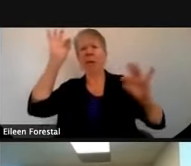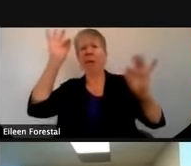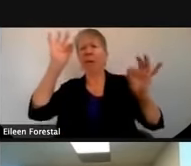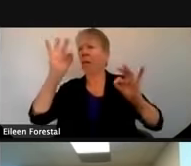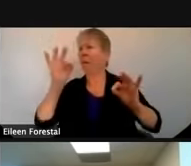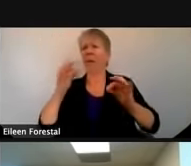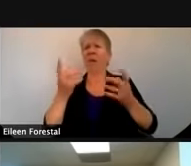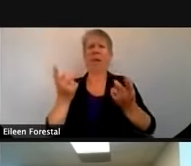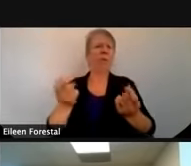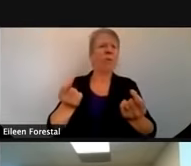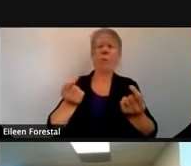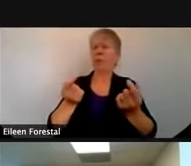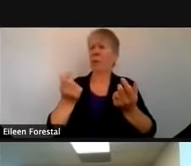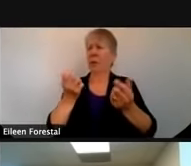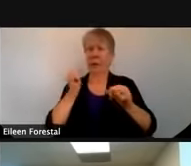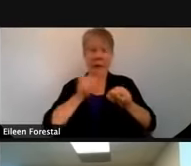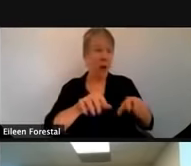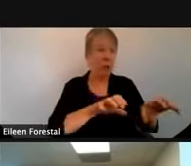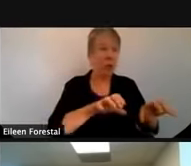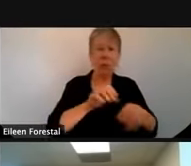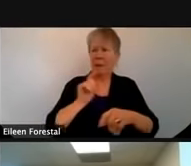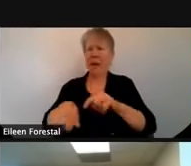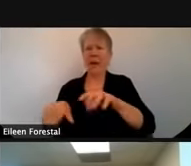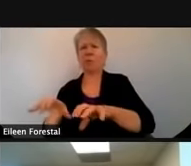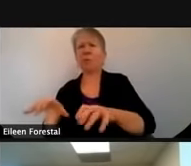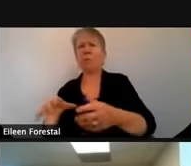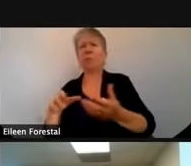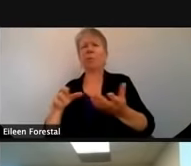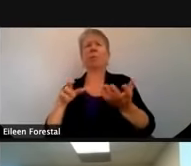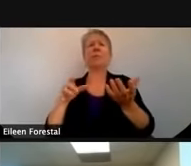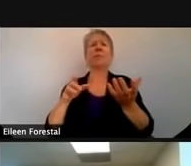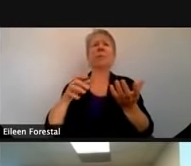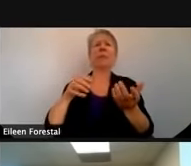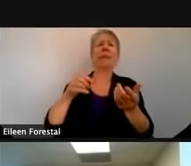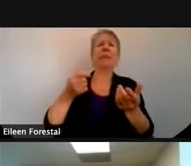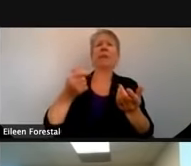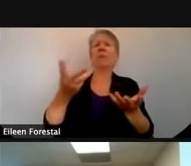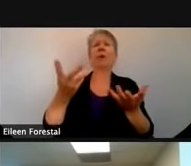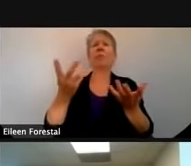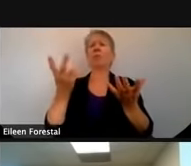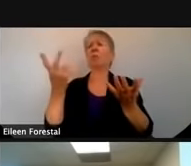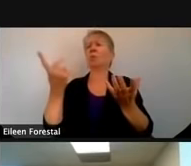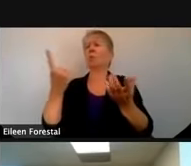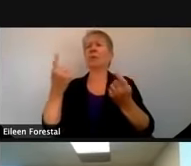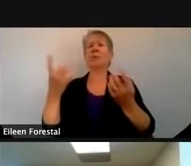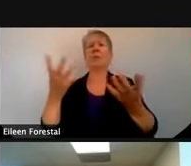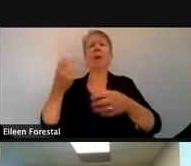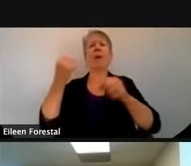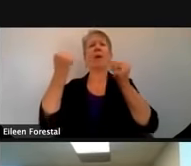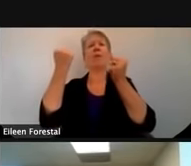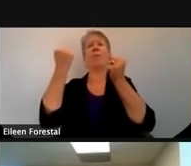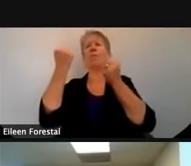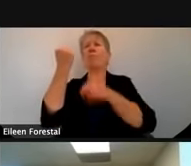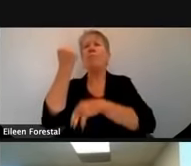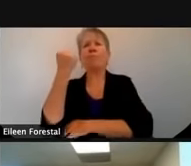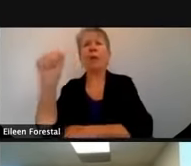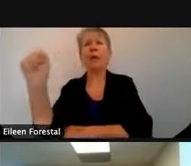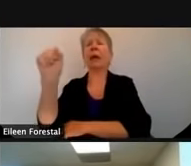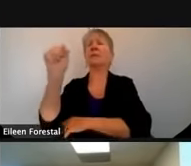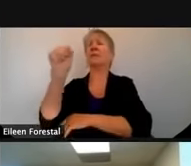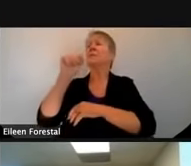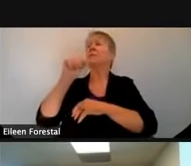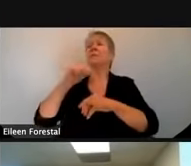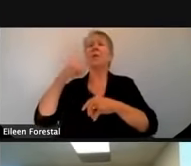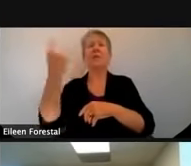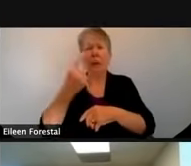are always open, and anyone planning on doing anything of that nature, regardless of the cause, should reach out